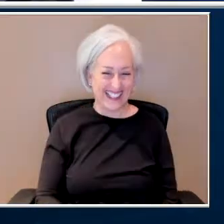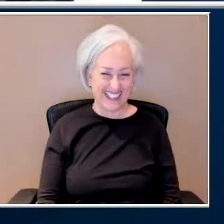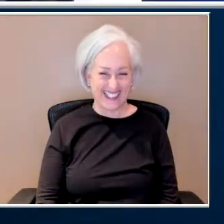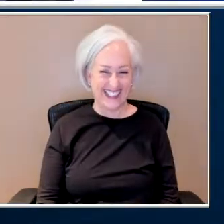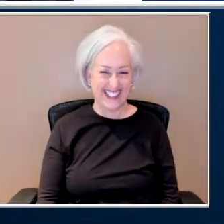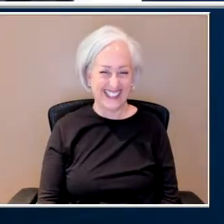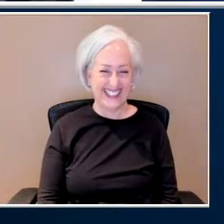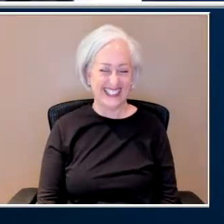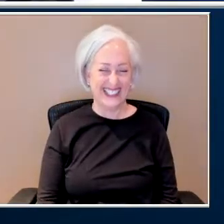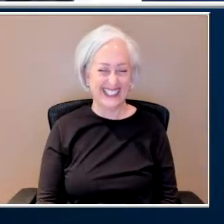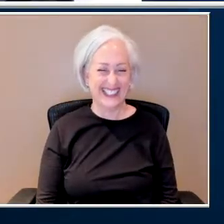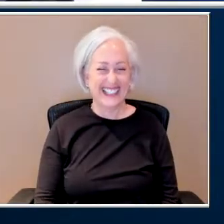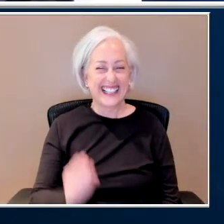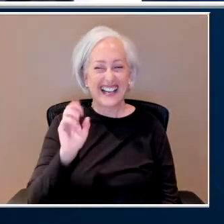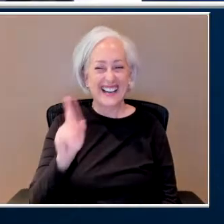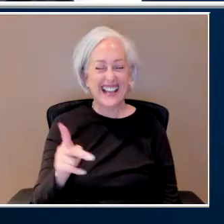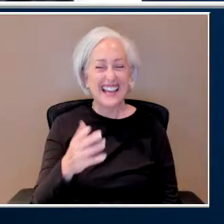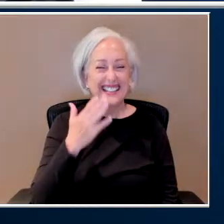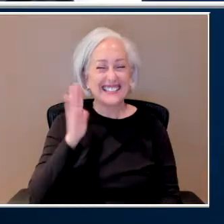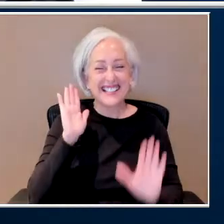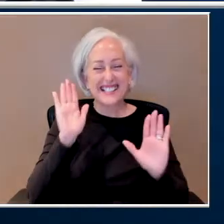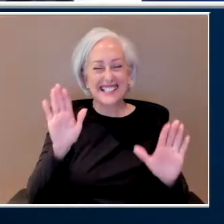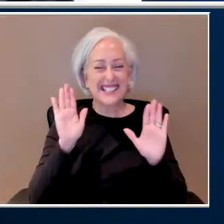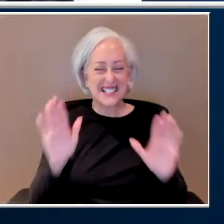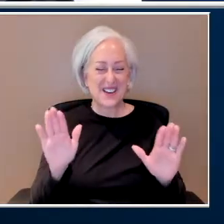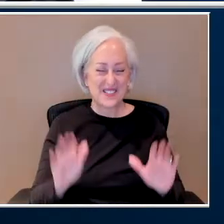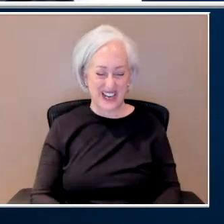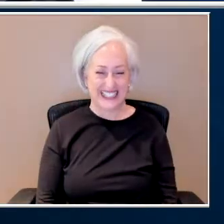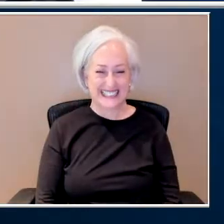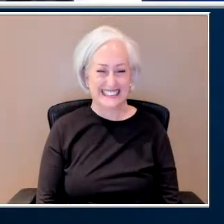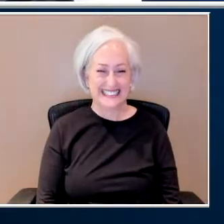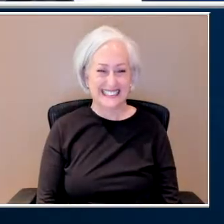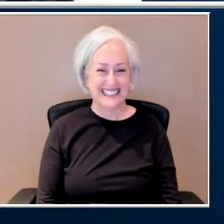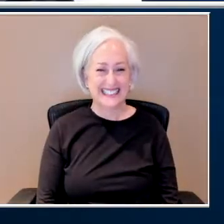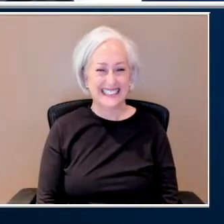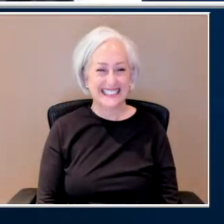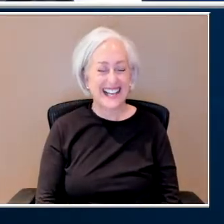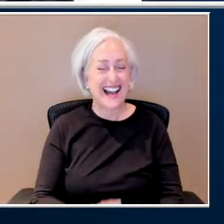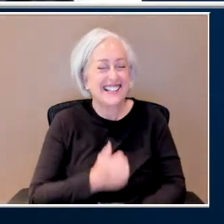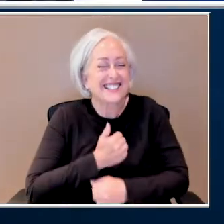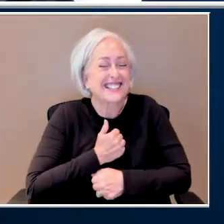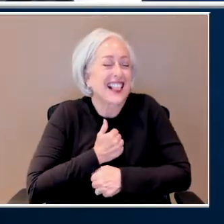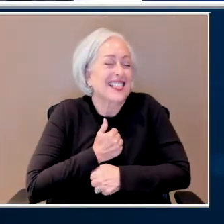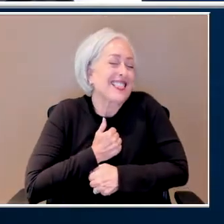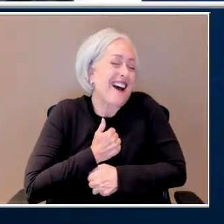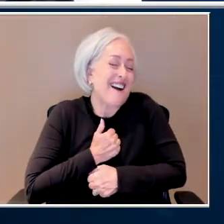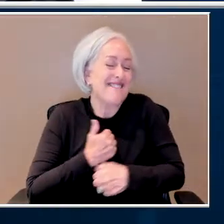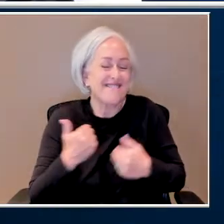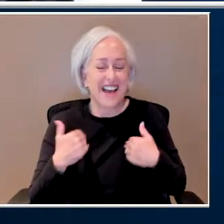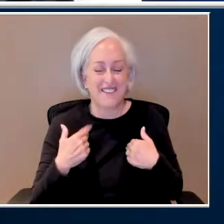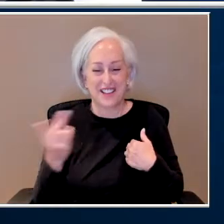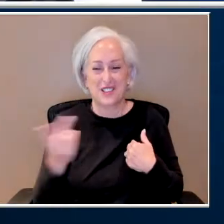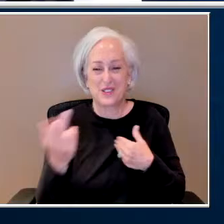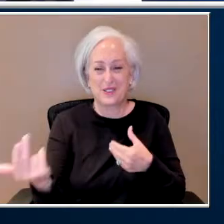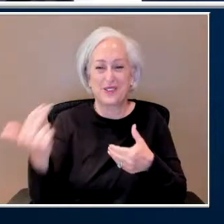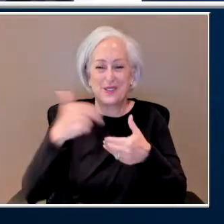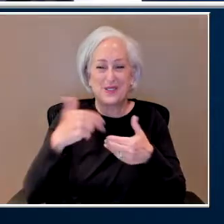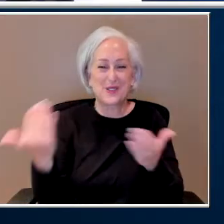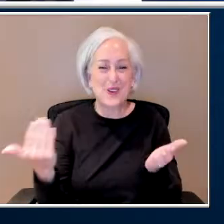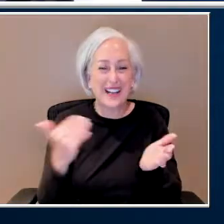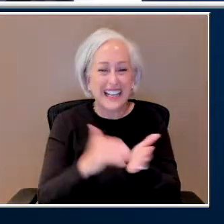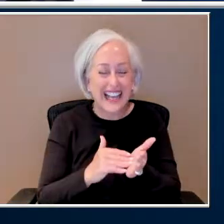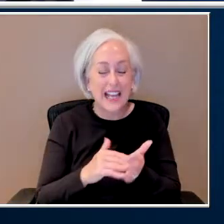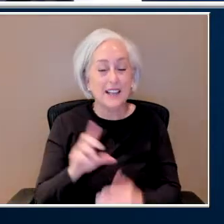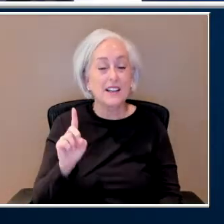Okay, this is so fantastic. I've just loved having you both on and joining us again. Dr.